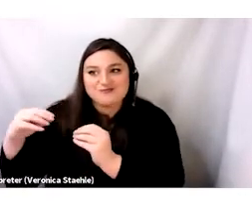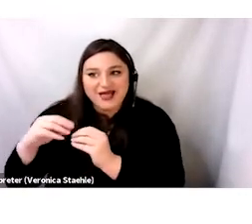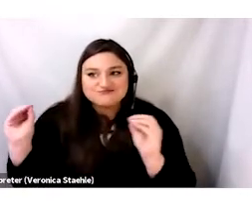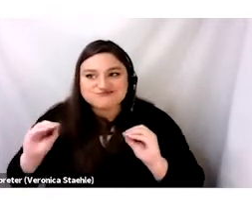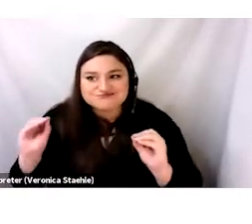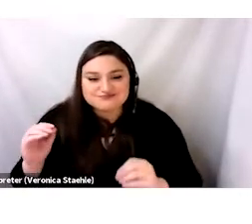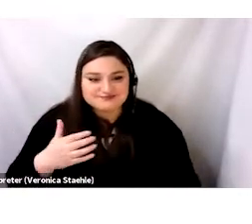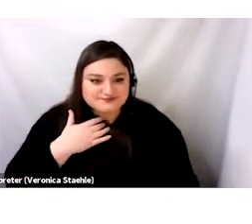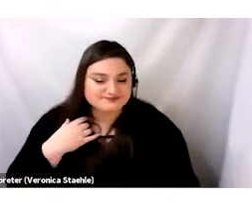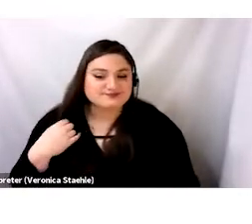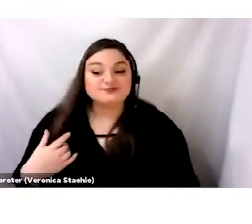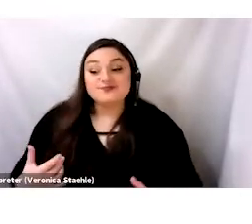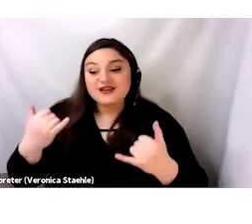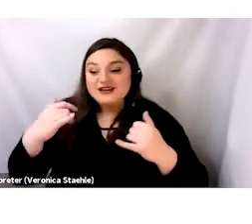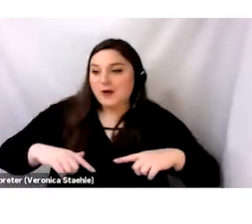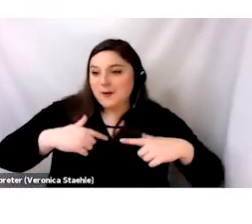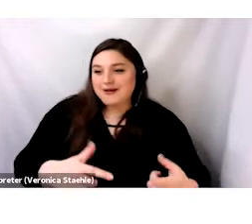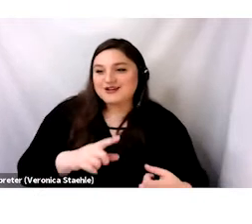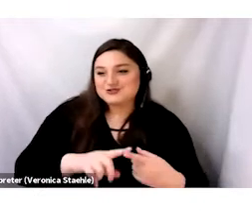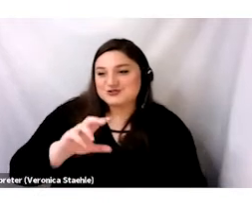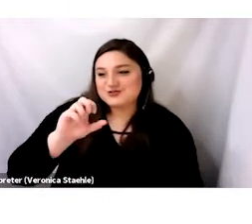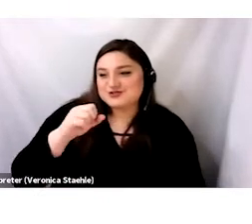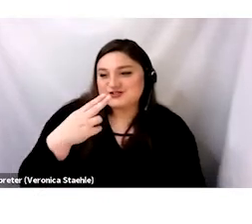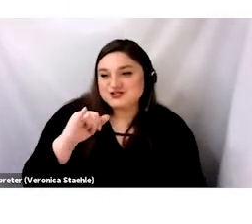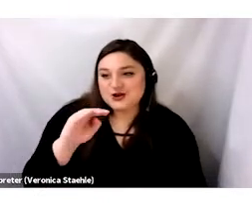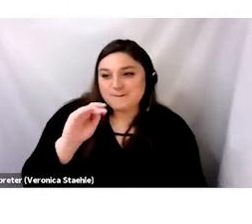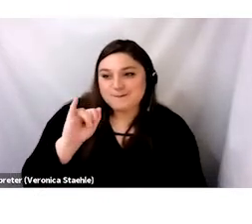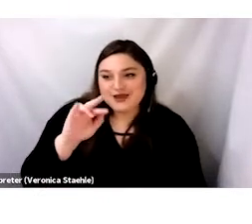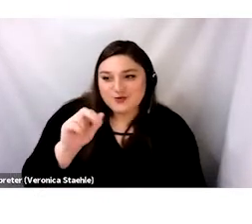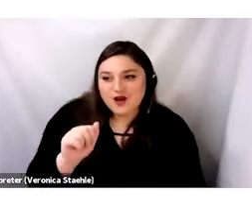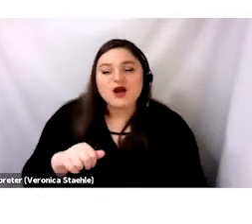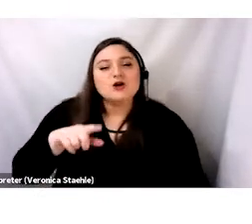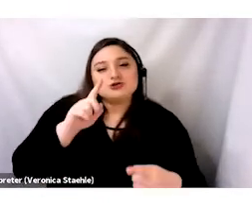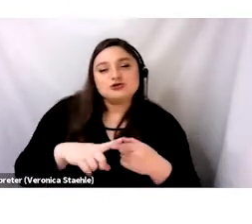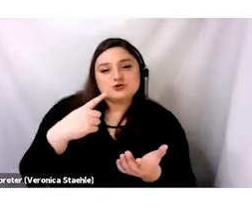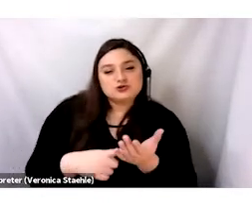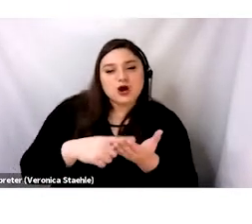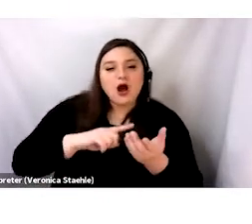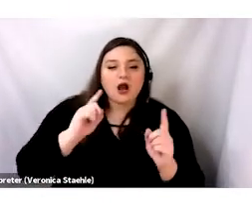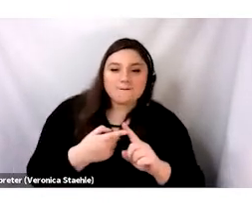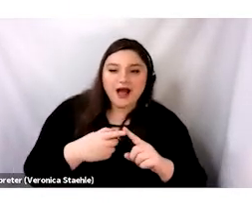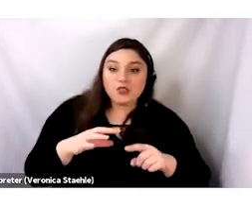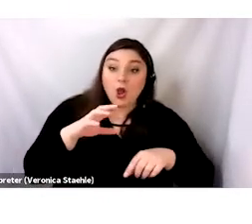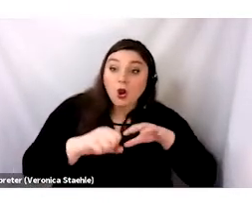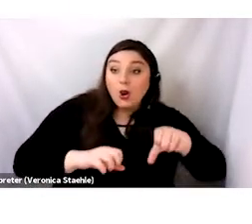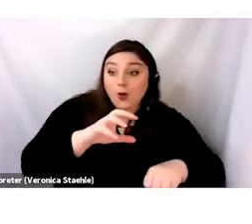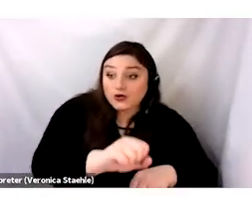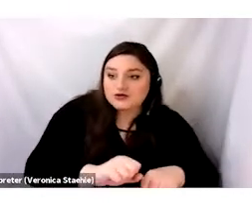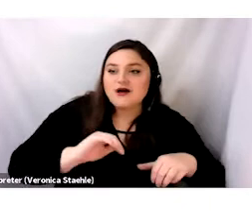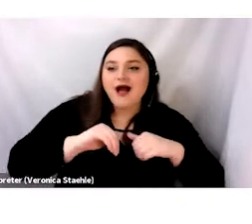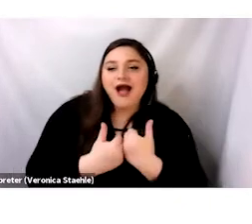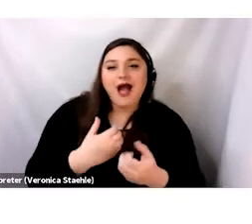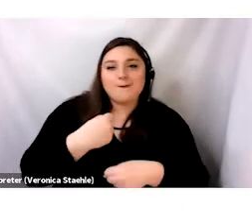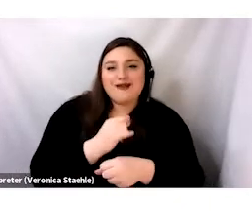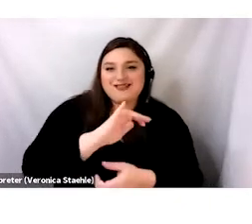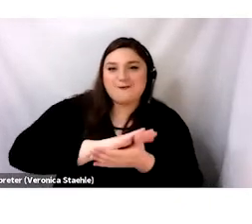So I'm going to pass it over to Sha'Mira, who's going to talk a little bit more about this colonial intervention and the violence and commodification of cotton that was